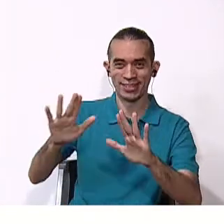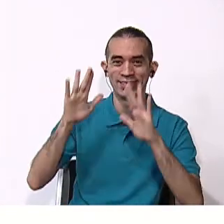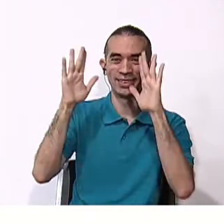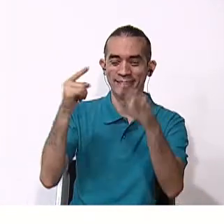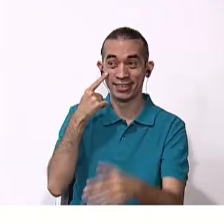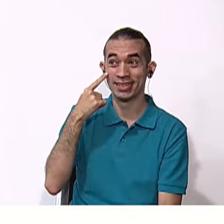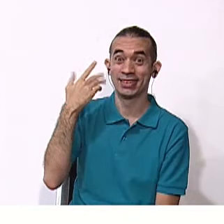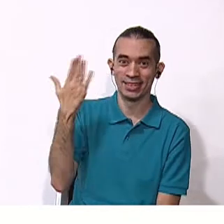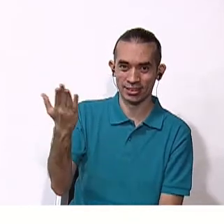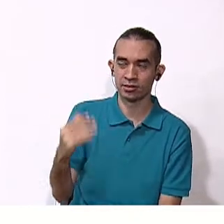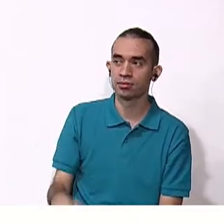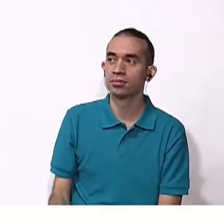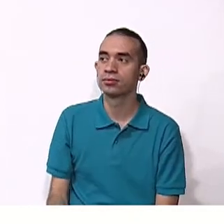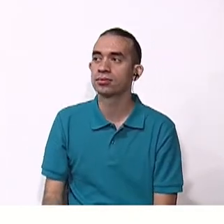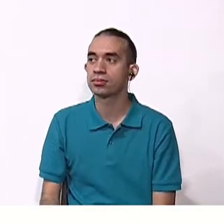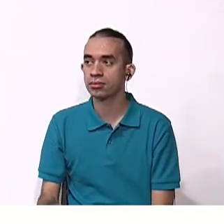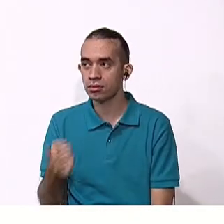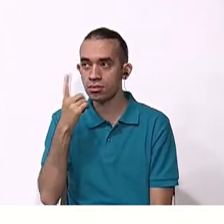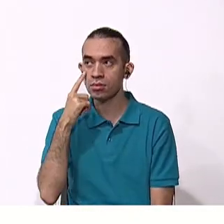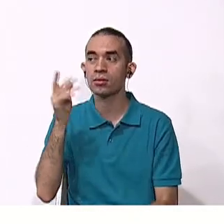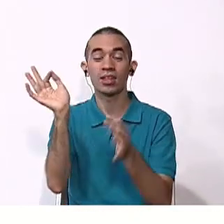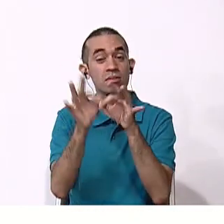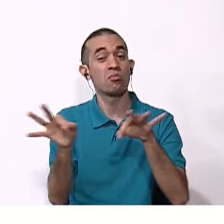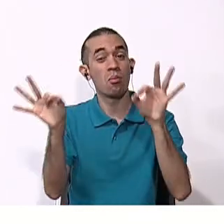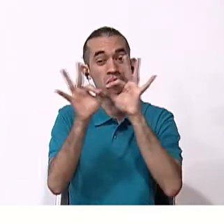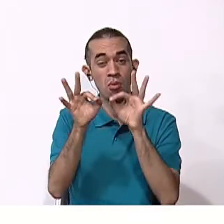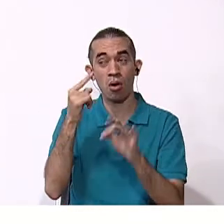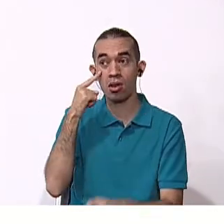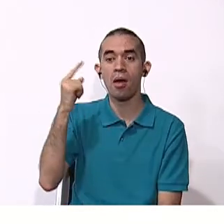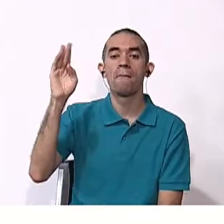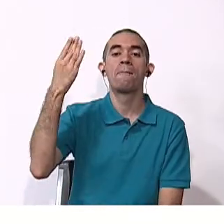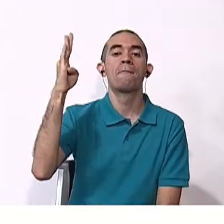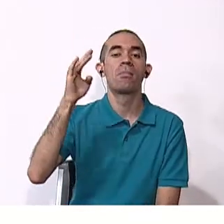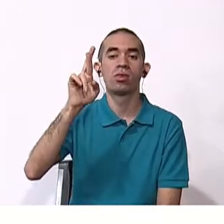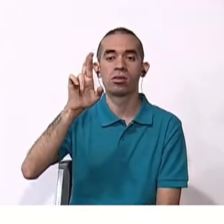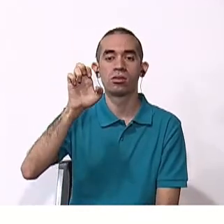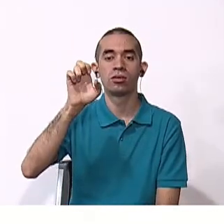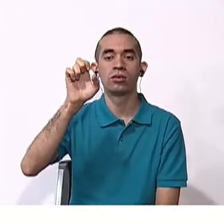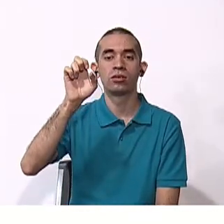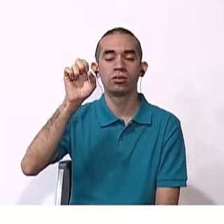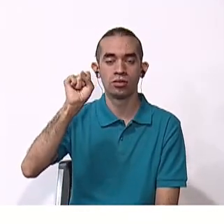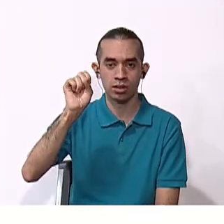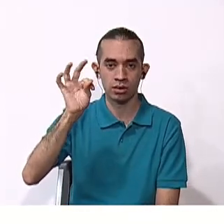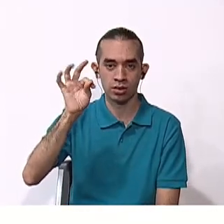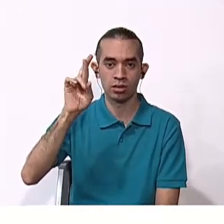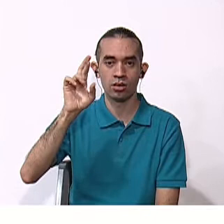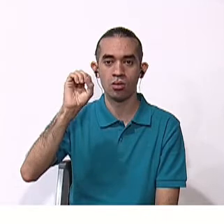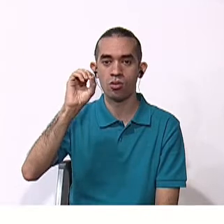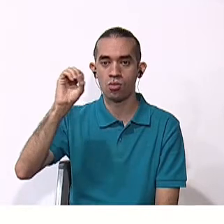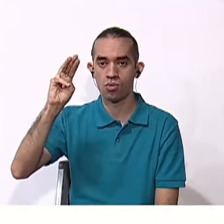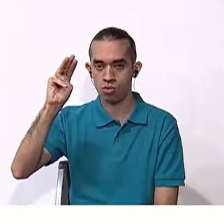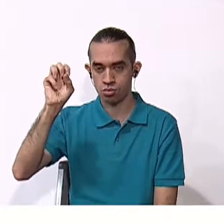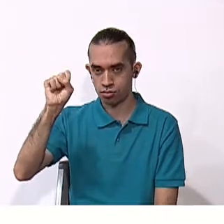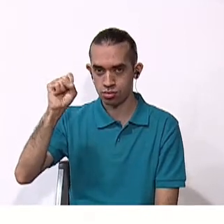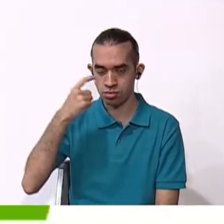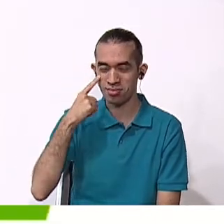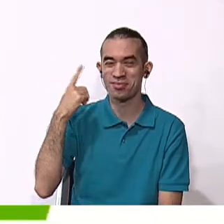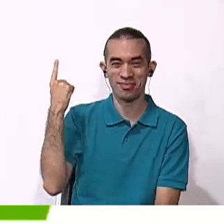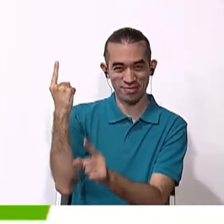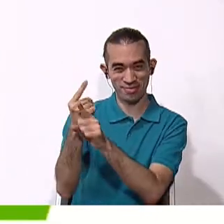Excellent. And very important, the restrooms, right?